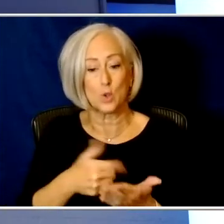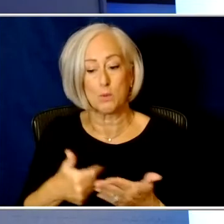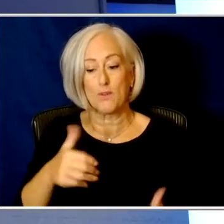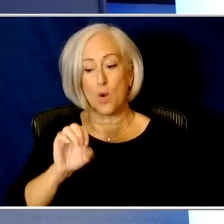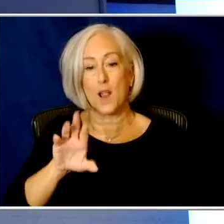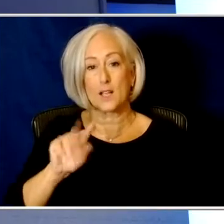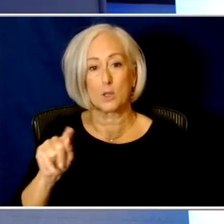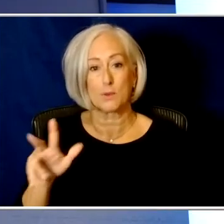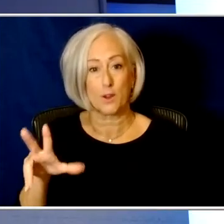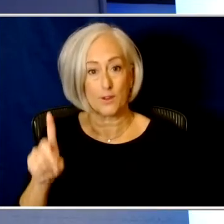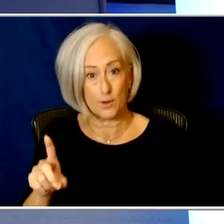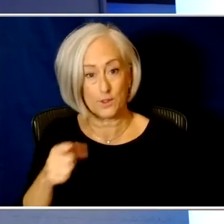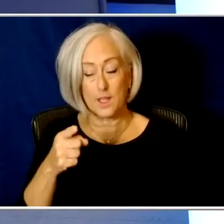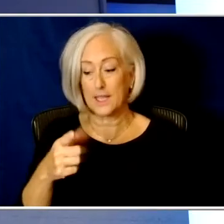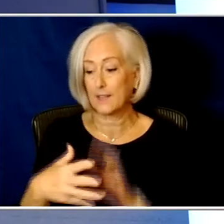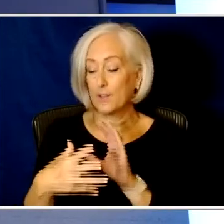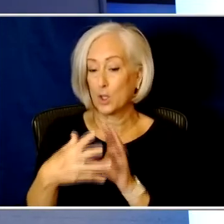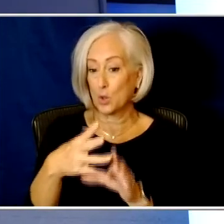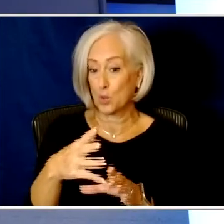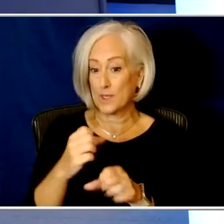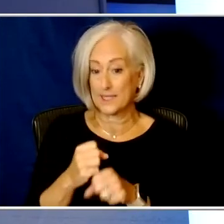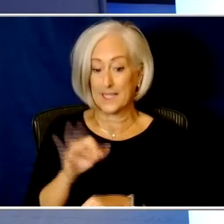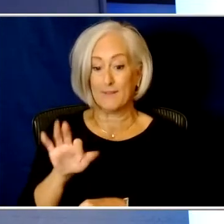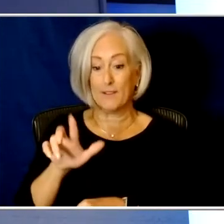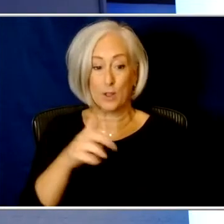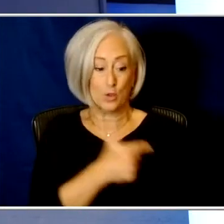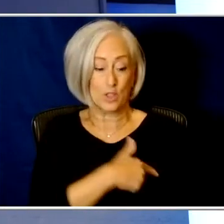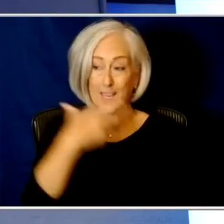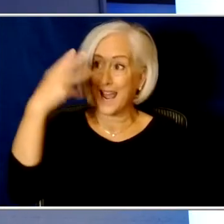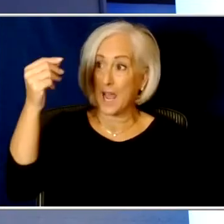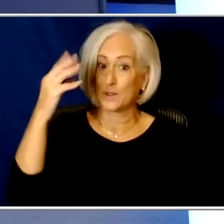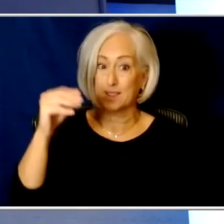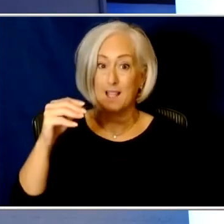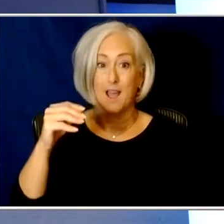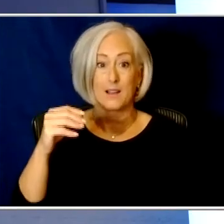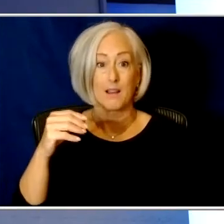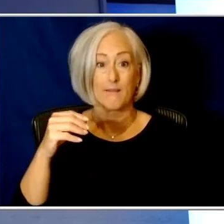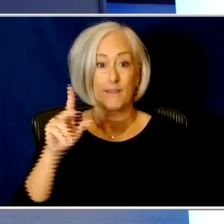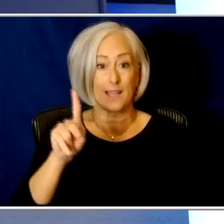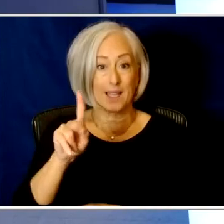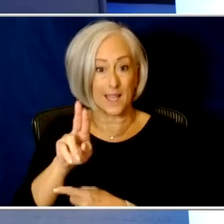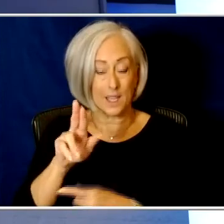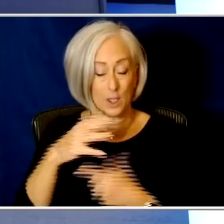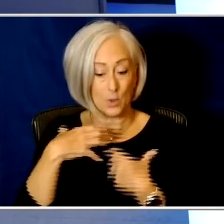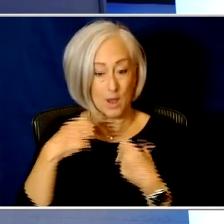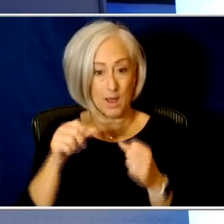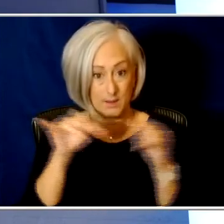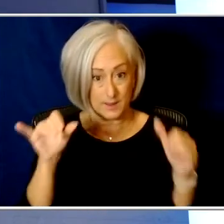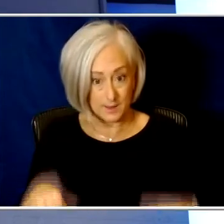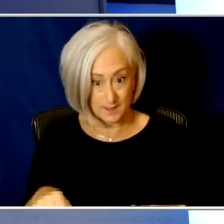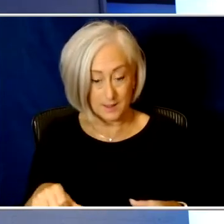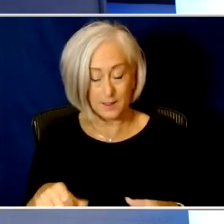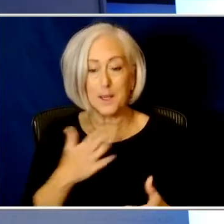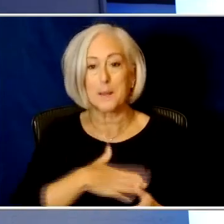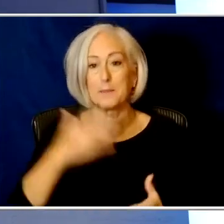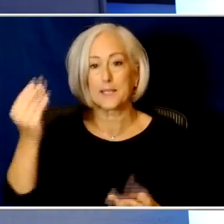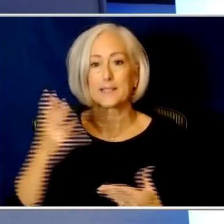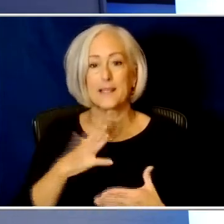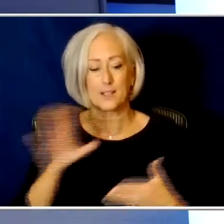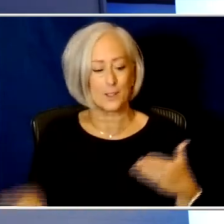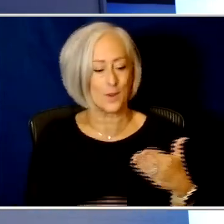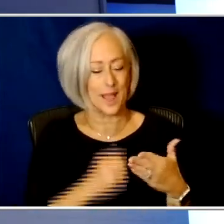good. Oh, thank God, I can take the darn thing off. B, has it been our 15 minutes? Are we okay to go? Yes, you look great to go. All right. I would like to remind everyone